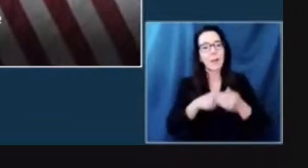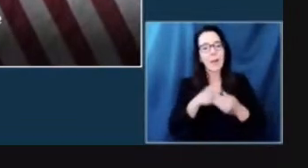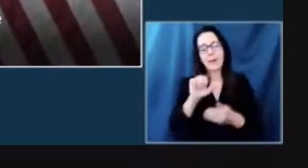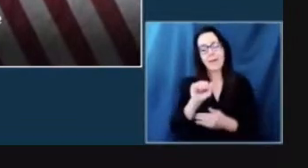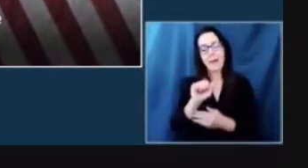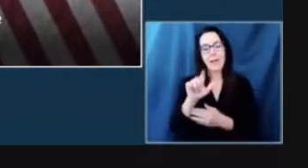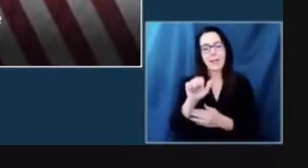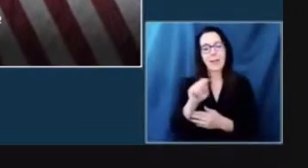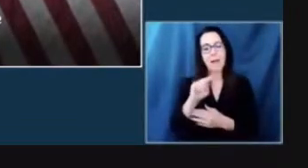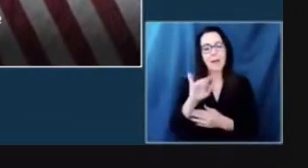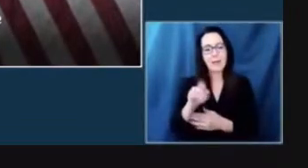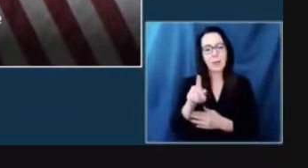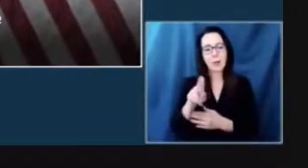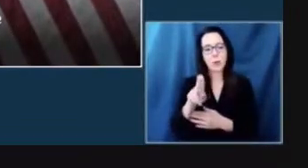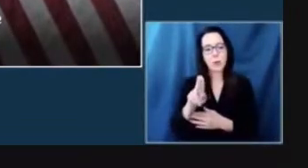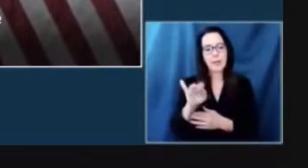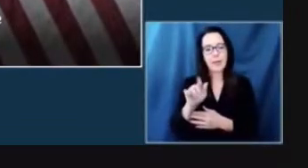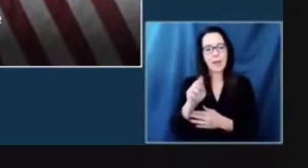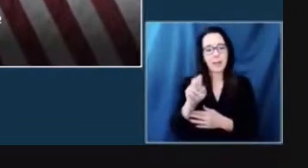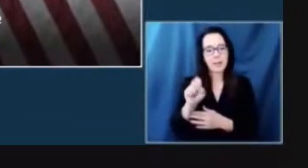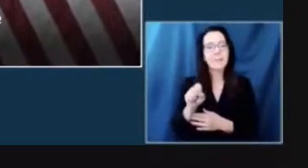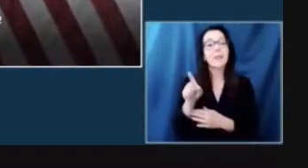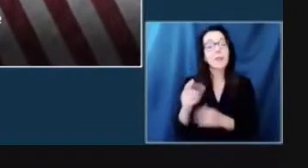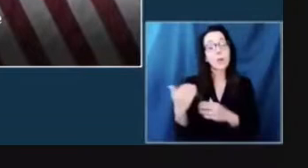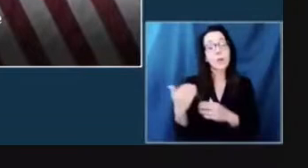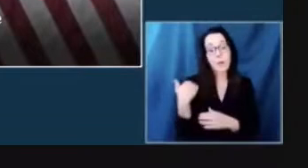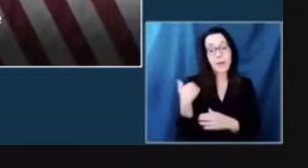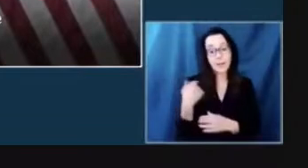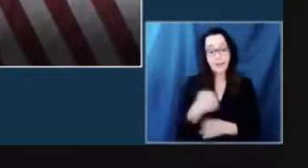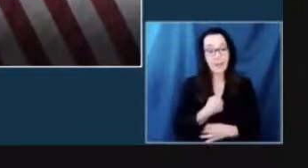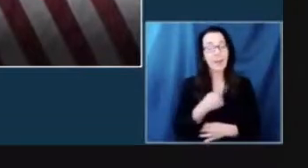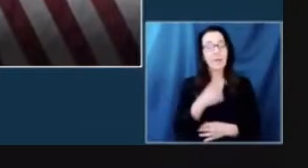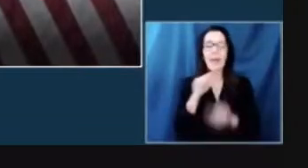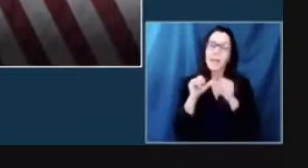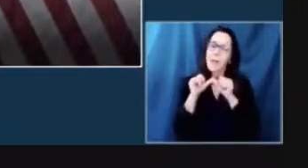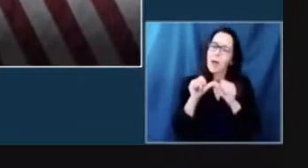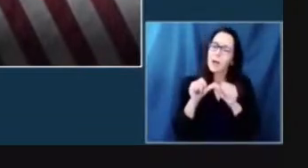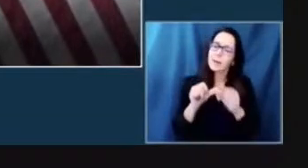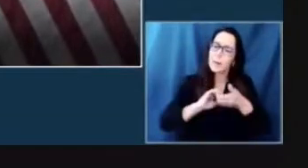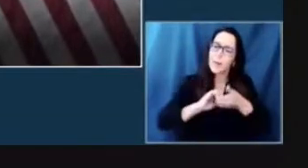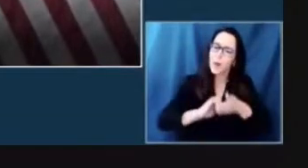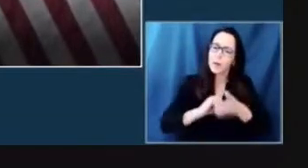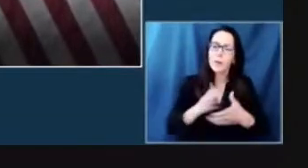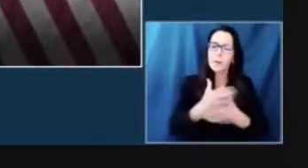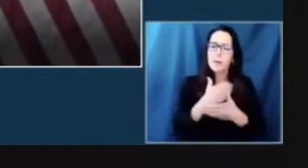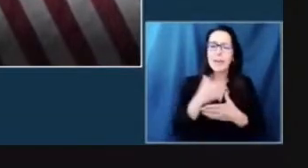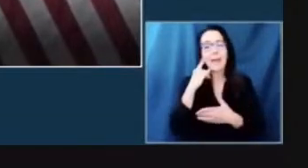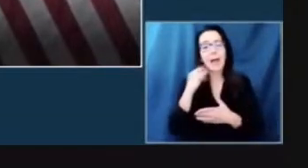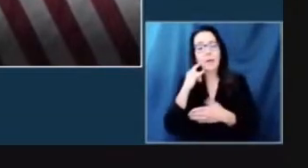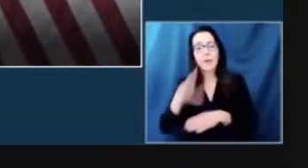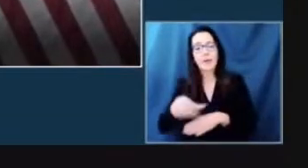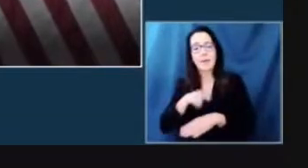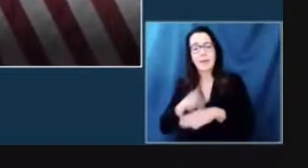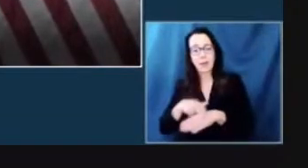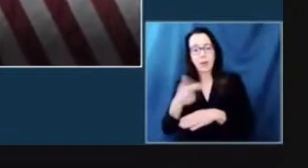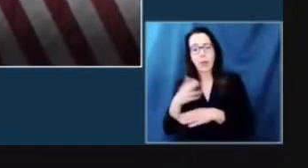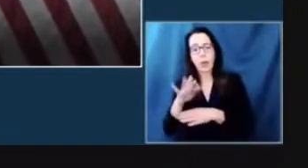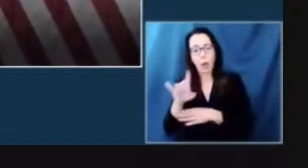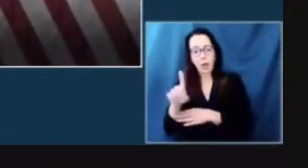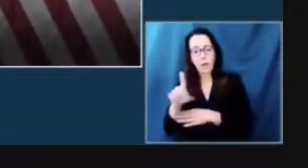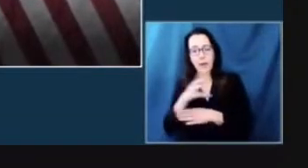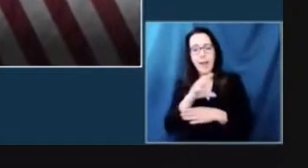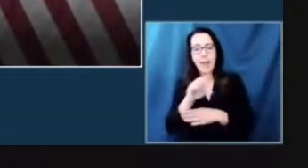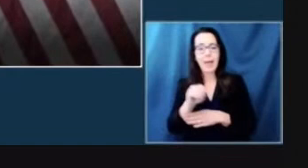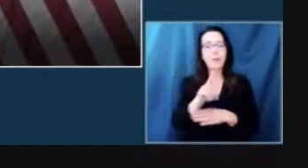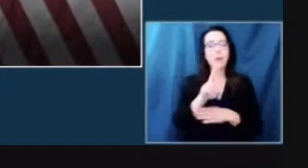she mentioned recently and reminded me about the longstanding partnership between the California National Guard and the Ukrainian